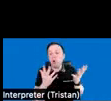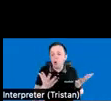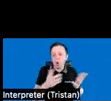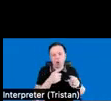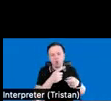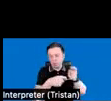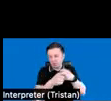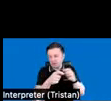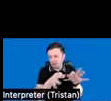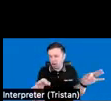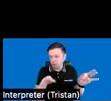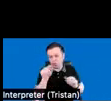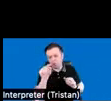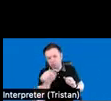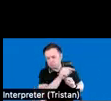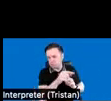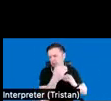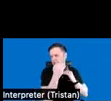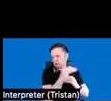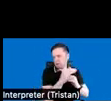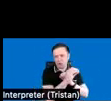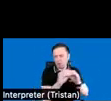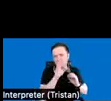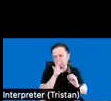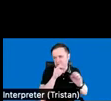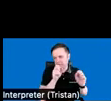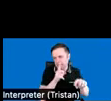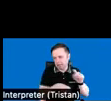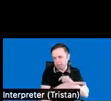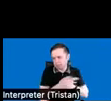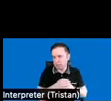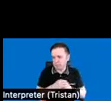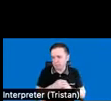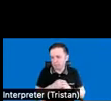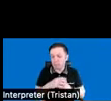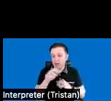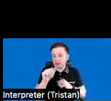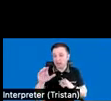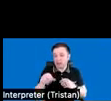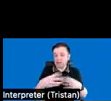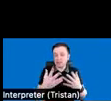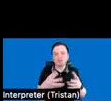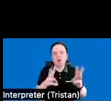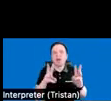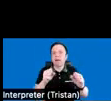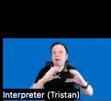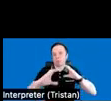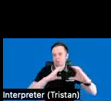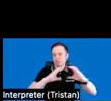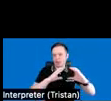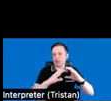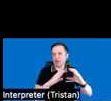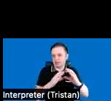for those who have very limited or no speech. AAC provides a passable way of communication that enables and